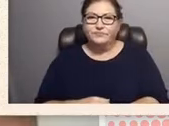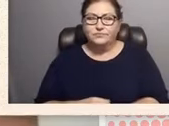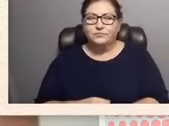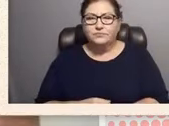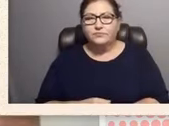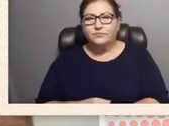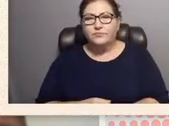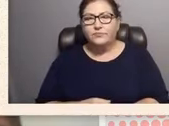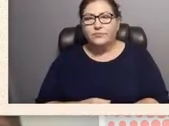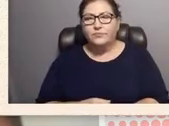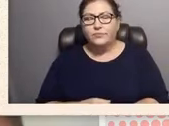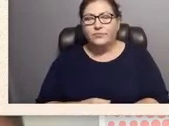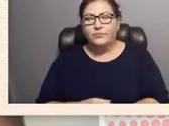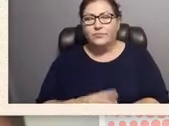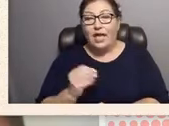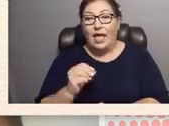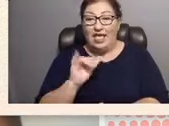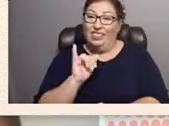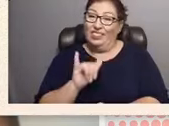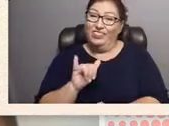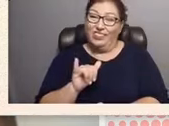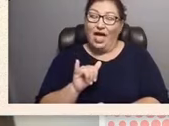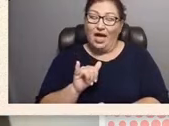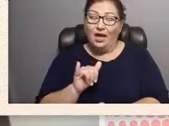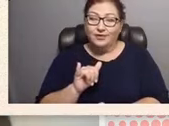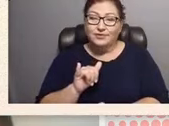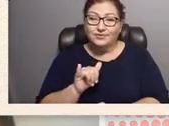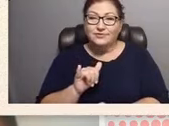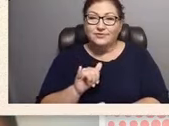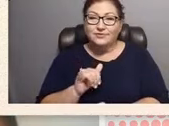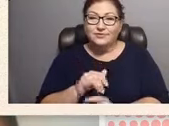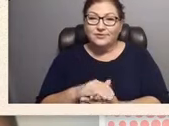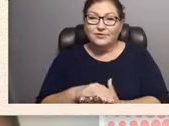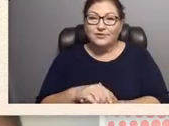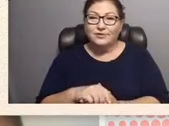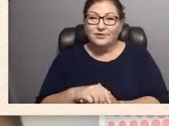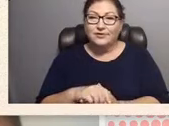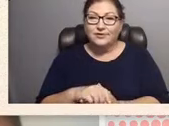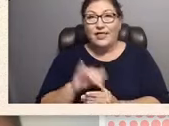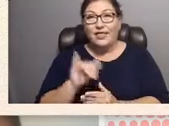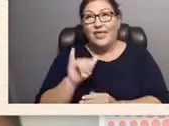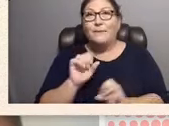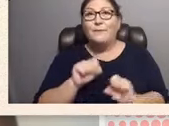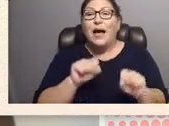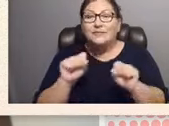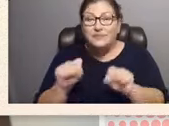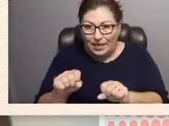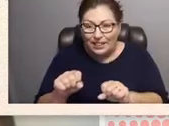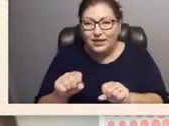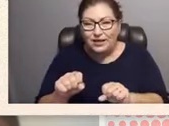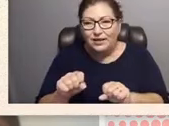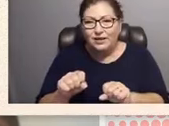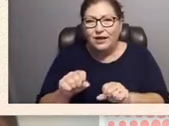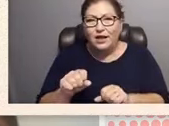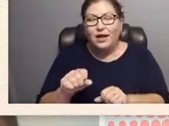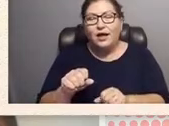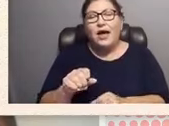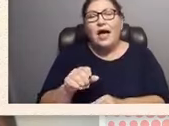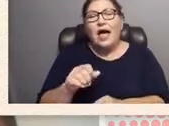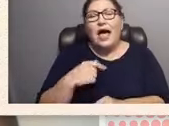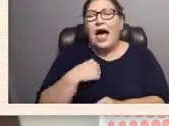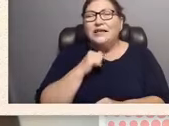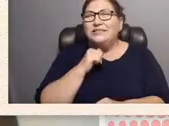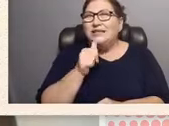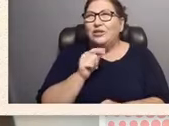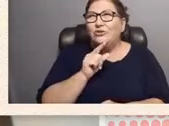and that goes forth, that possibility. I didn't really understood